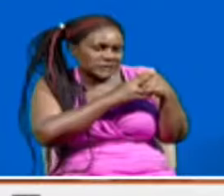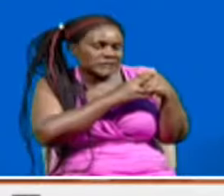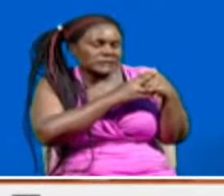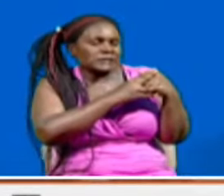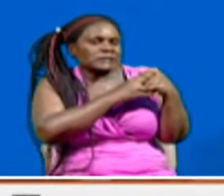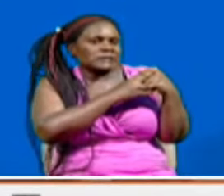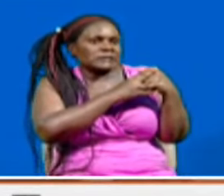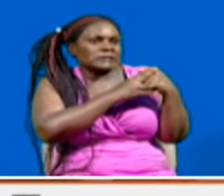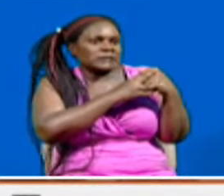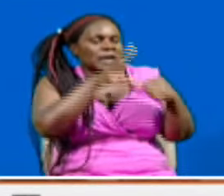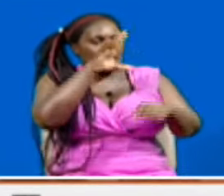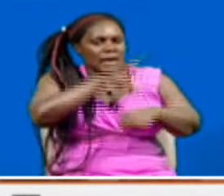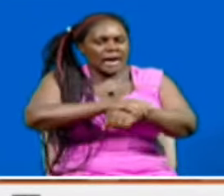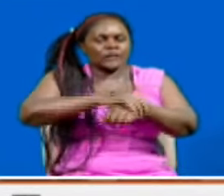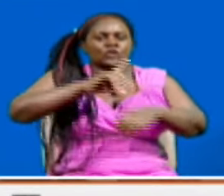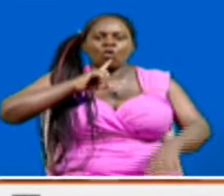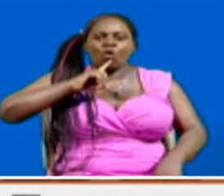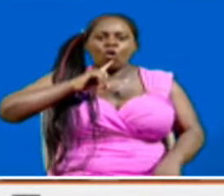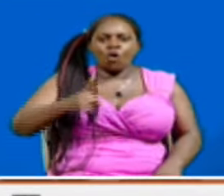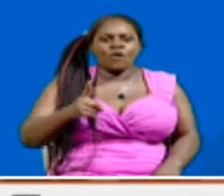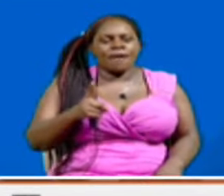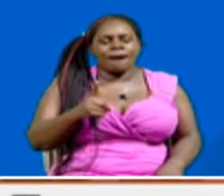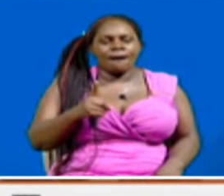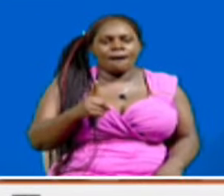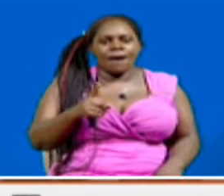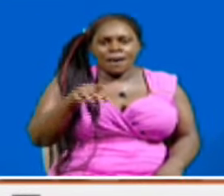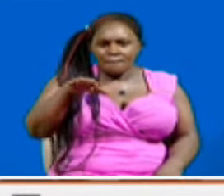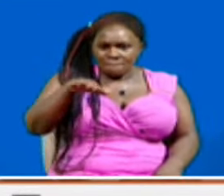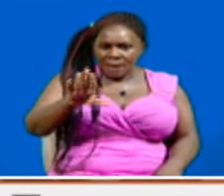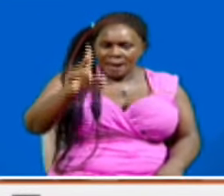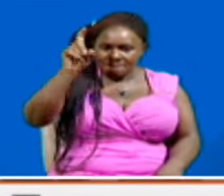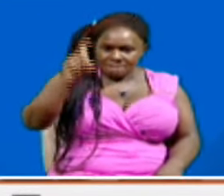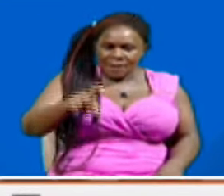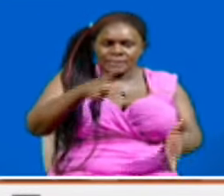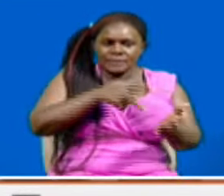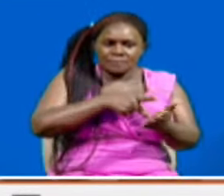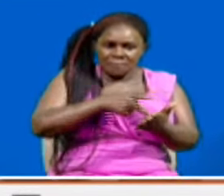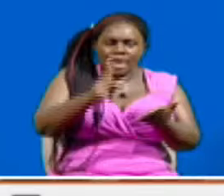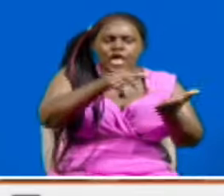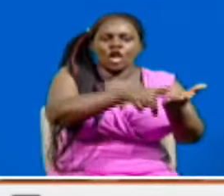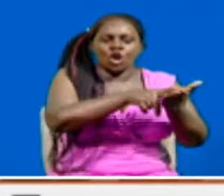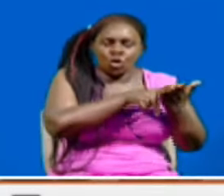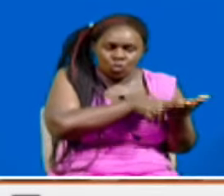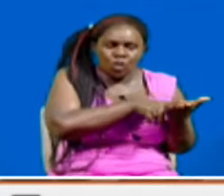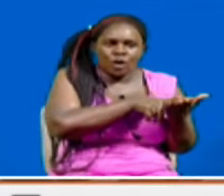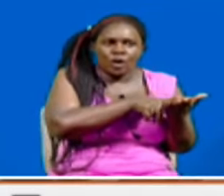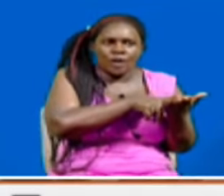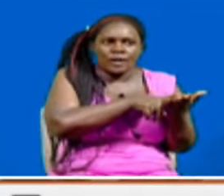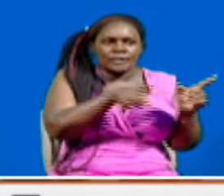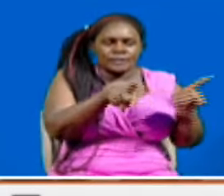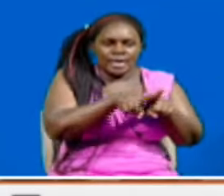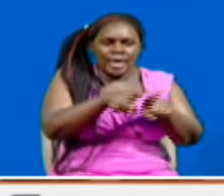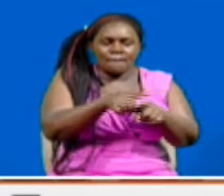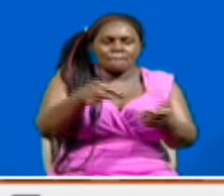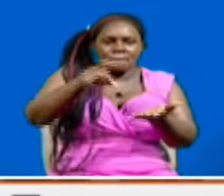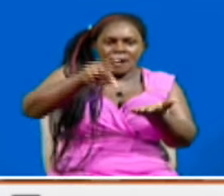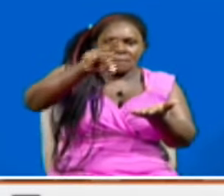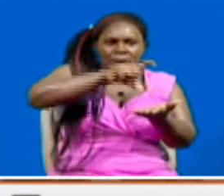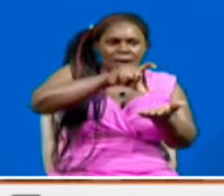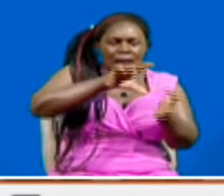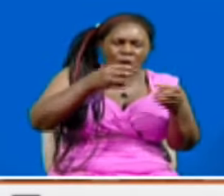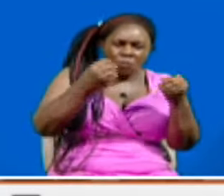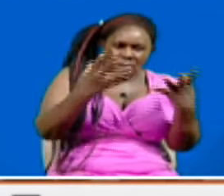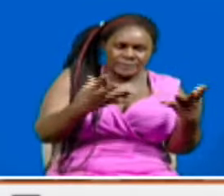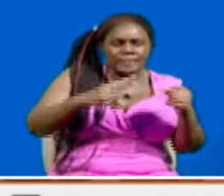2019. We got orders that he should pay that amount of money plus the interest. That comes